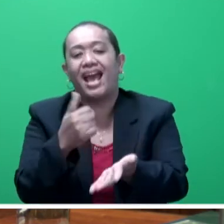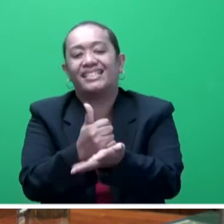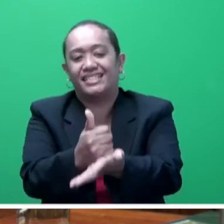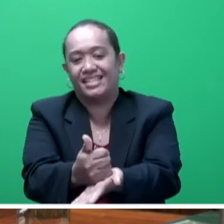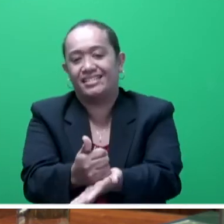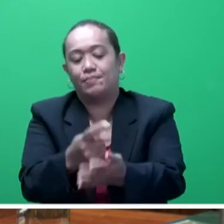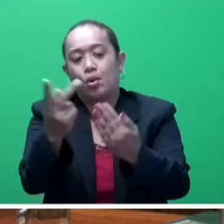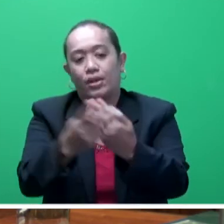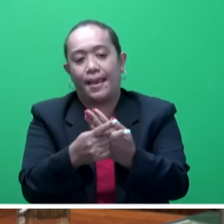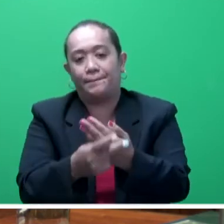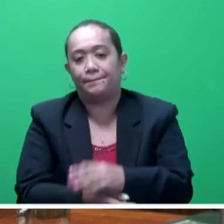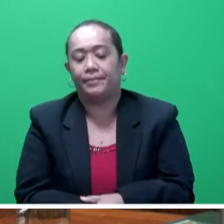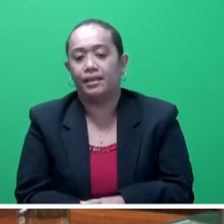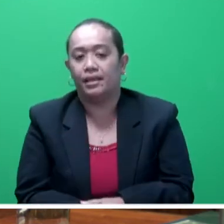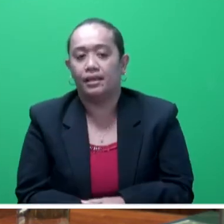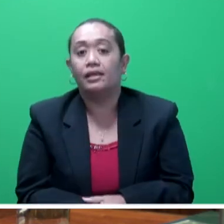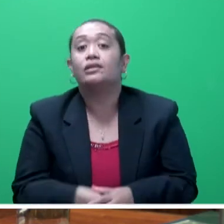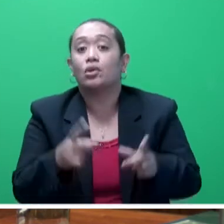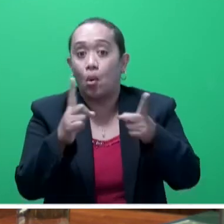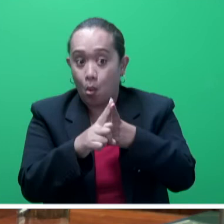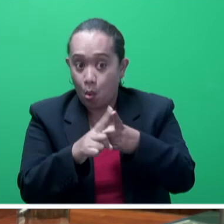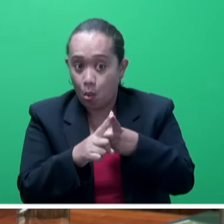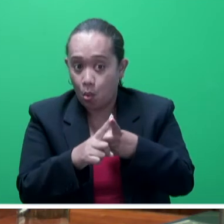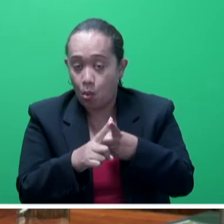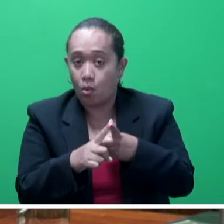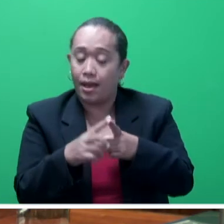program. And these are